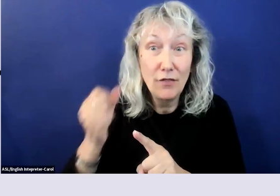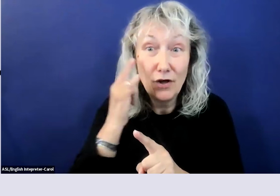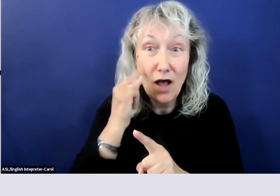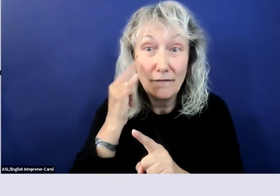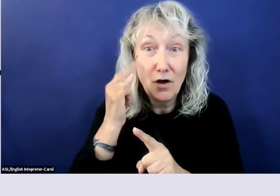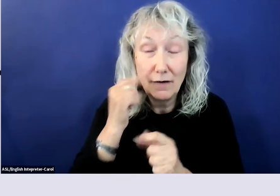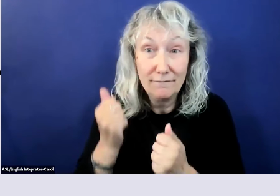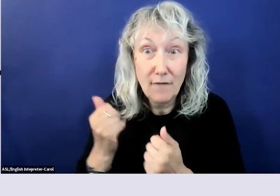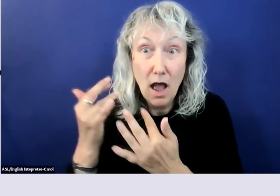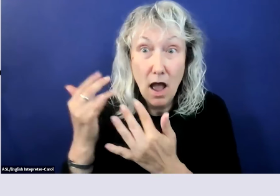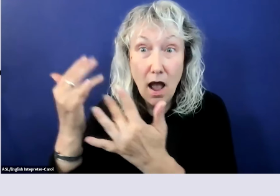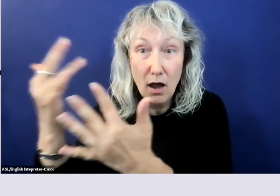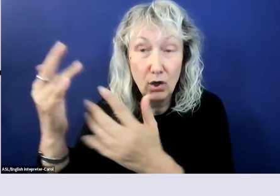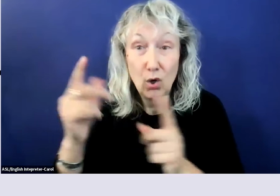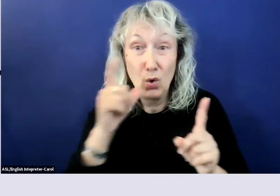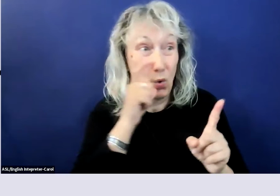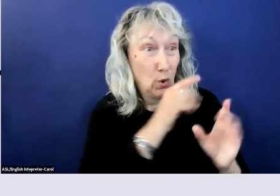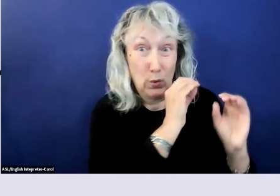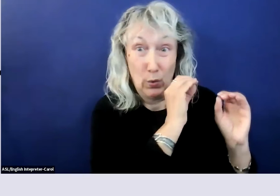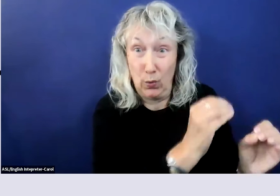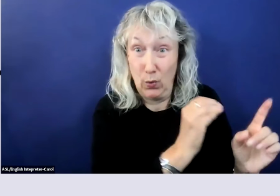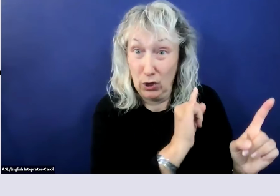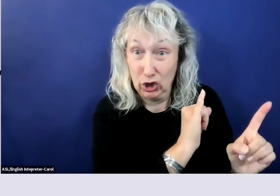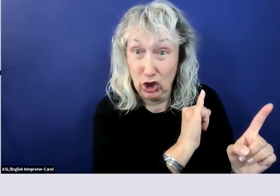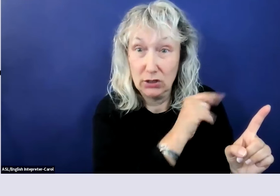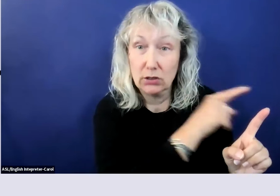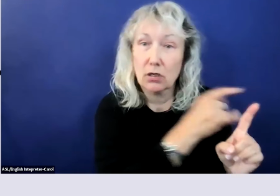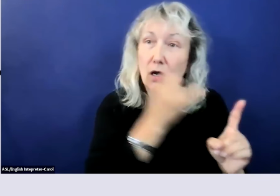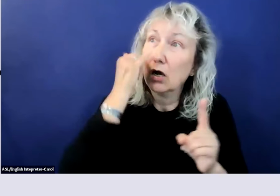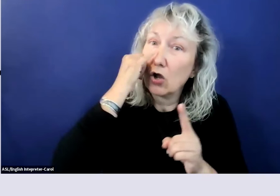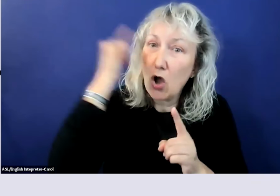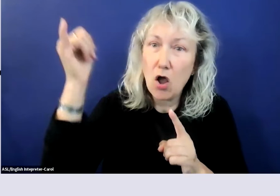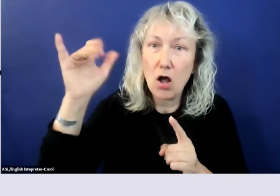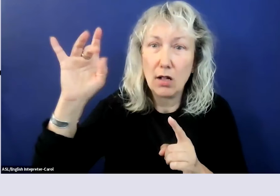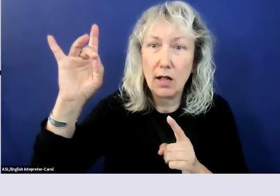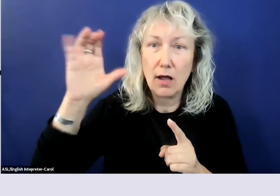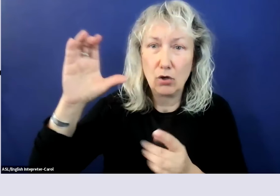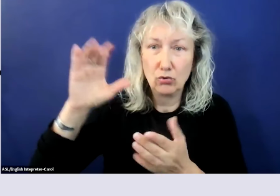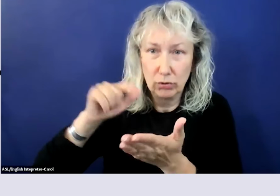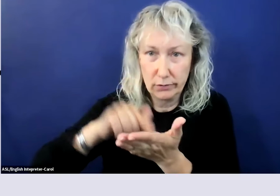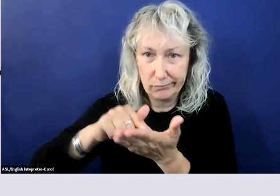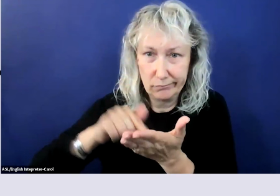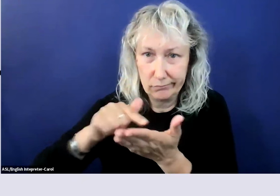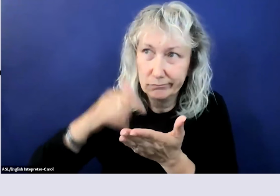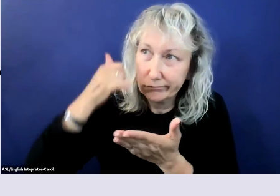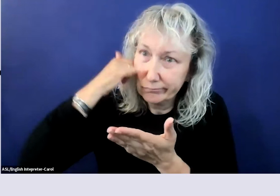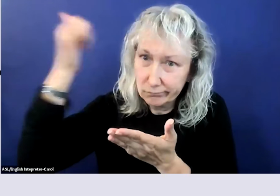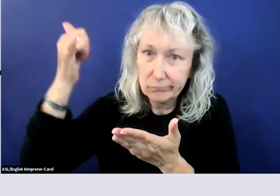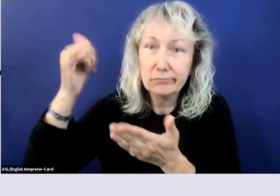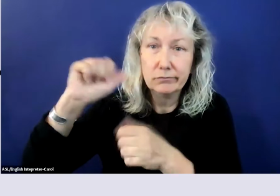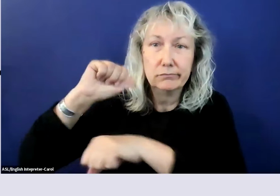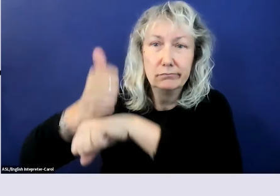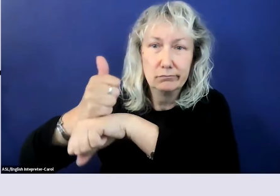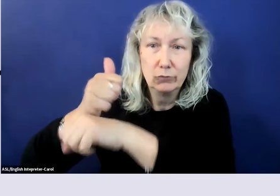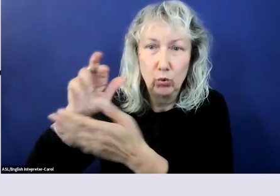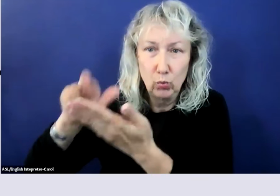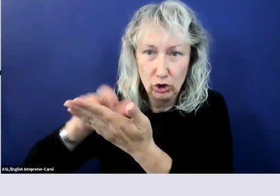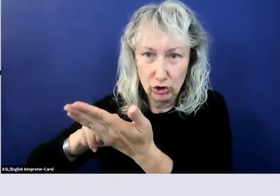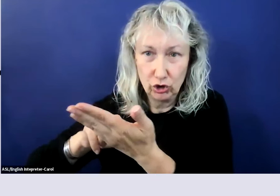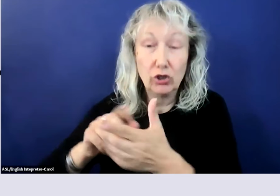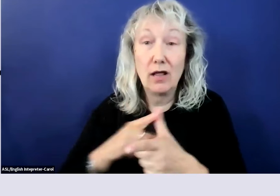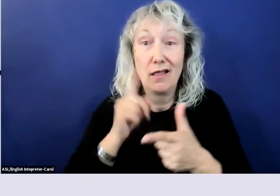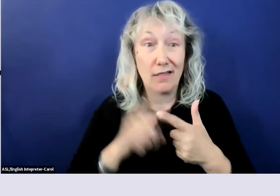or uninsured individuals will call the 1-800 number and register, and then they can go to